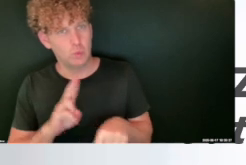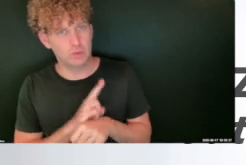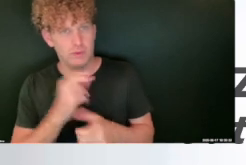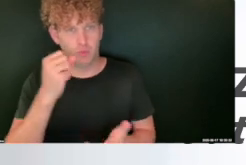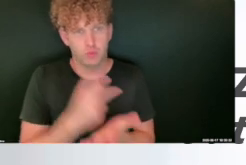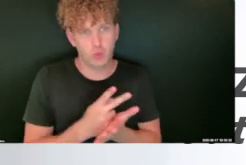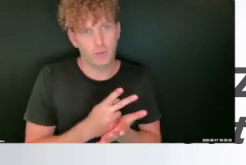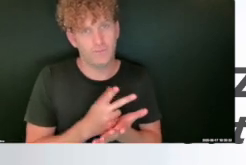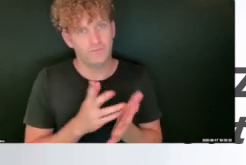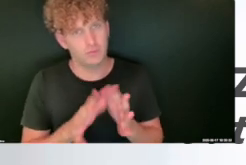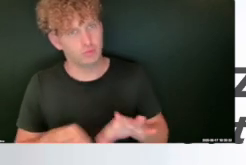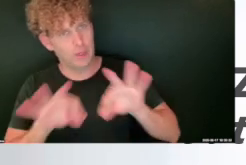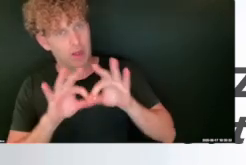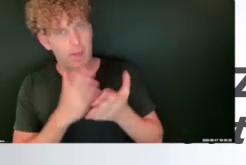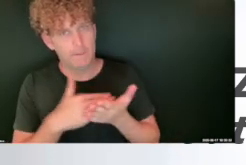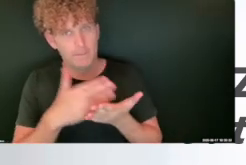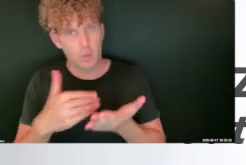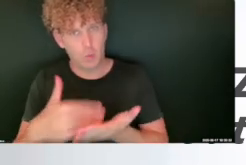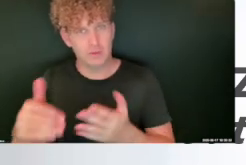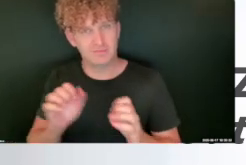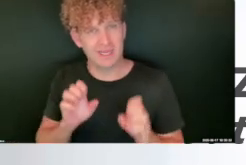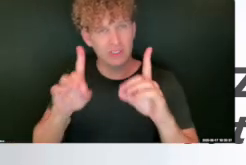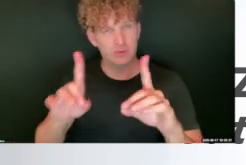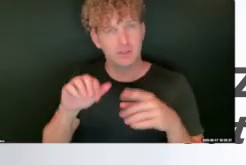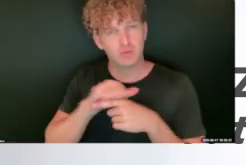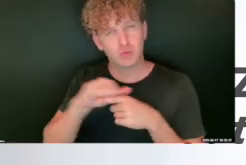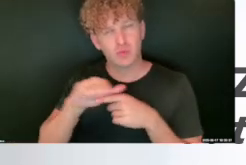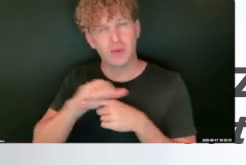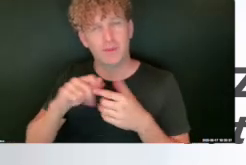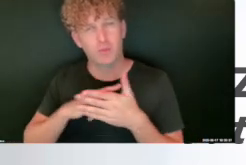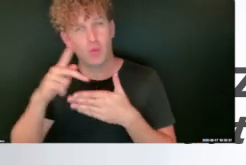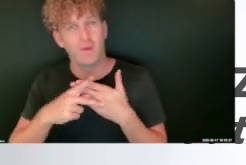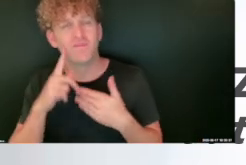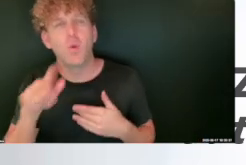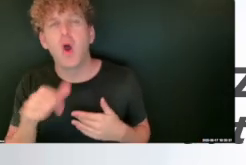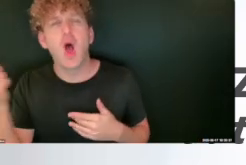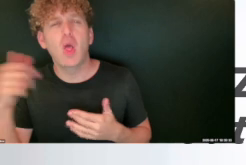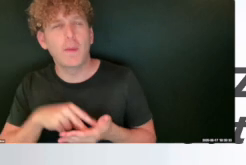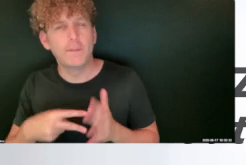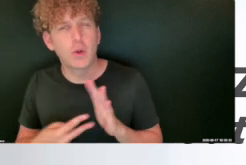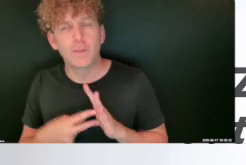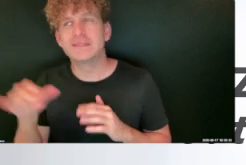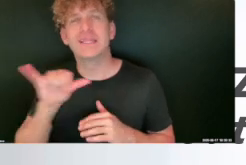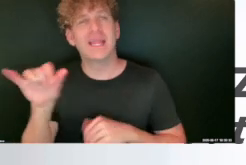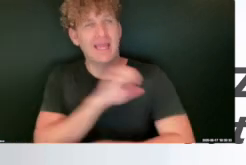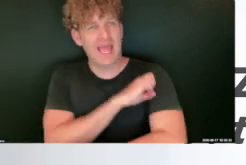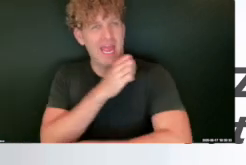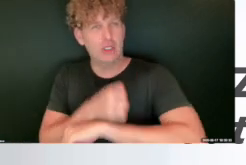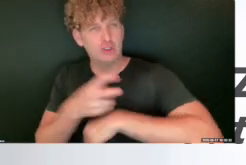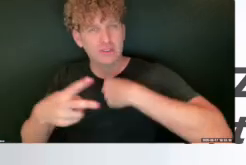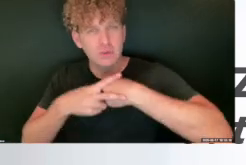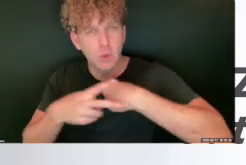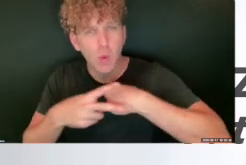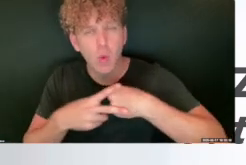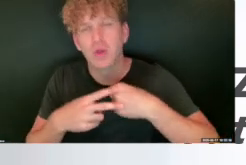storage solutions. The program will develop clear guidelines and alignment with partners regarding the